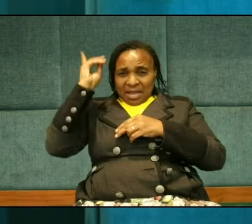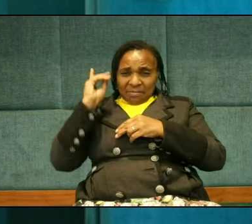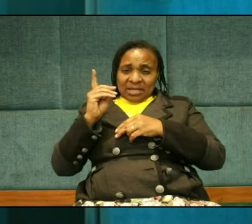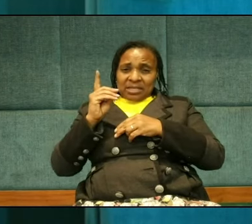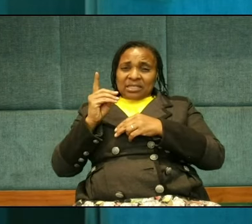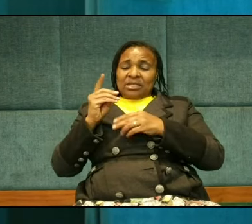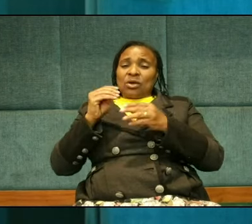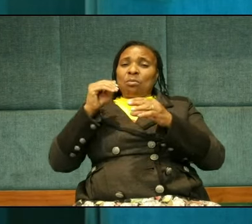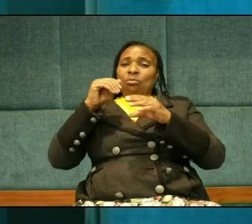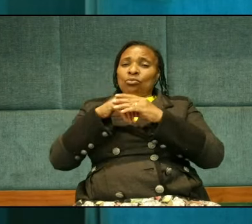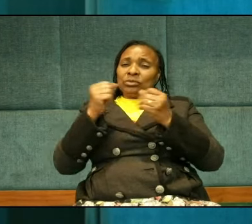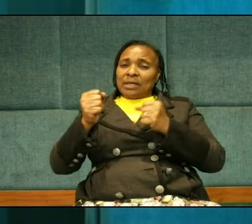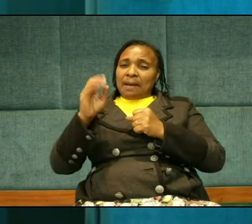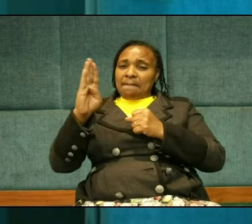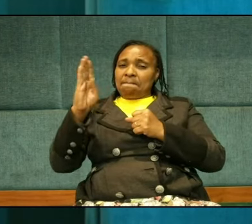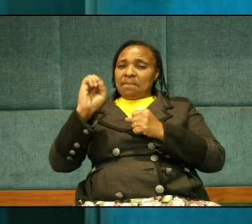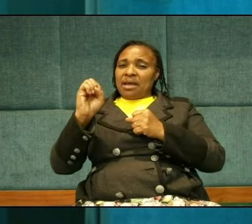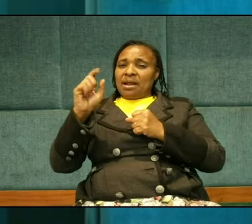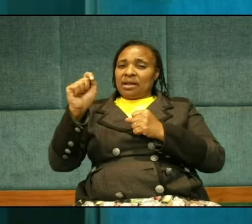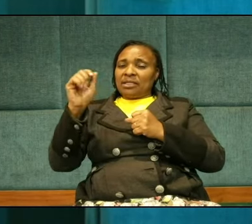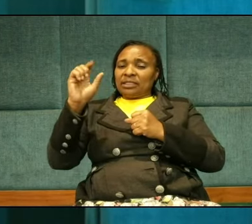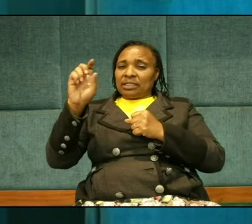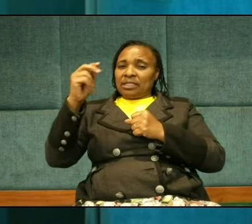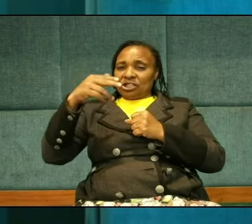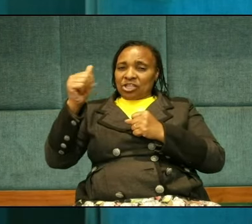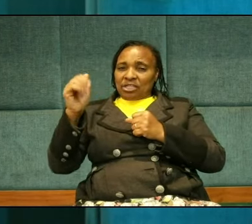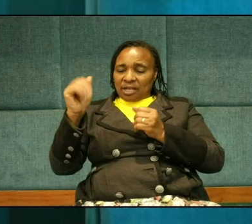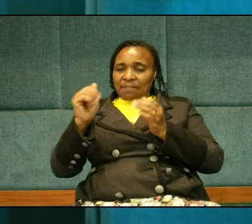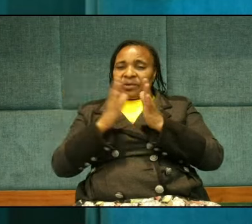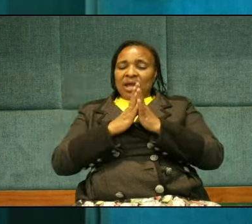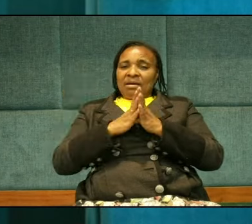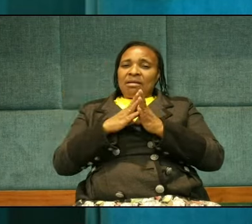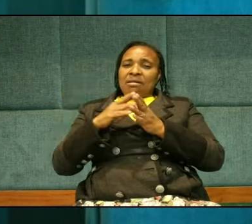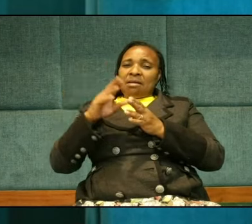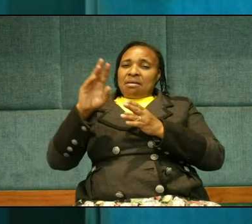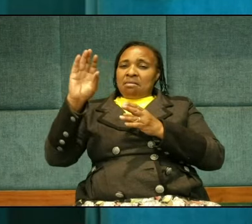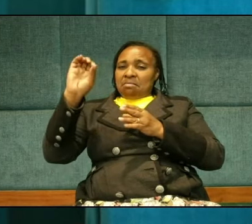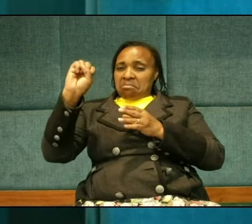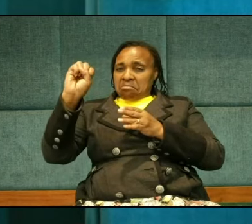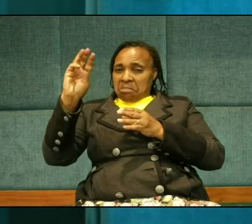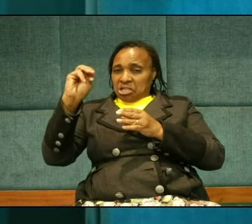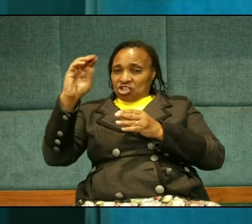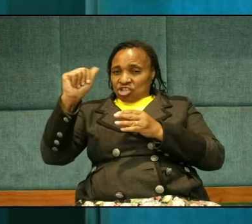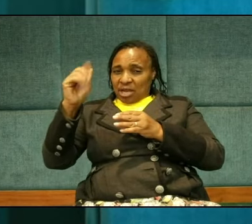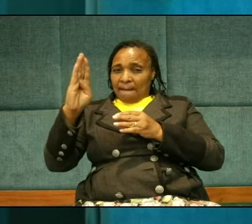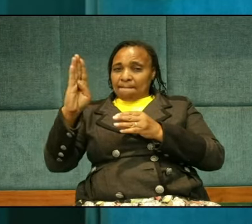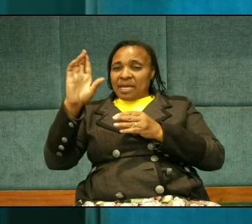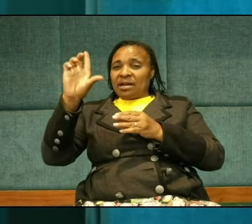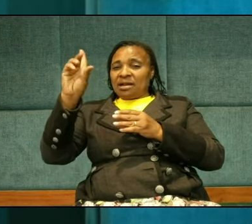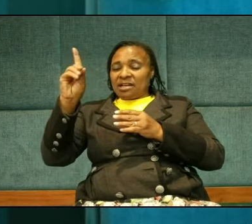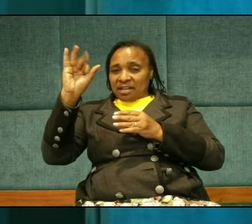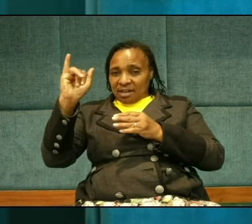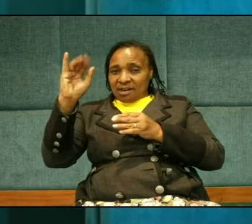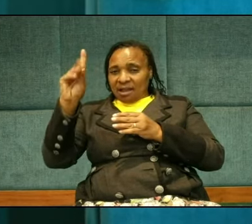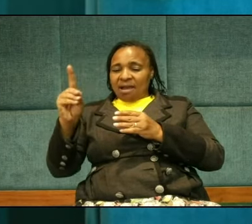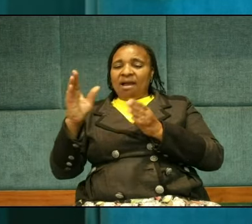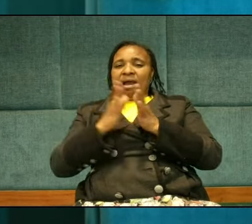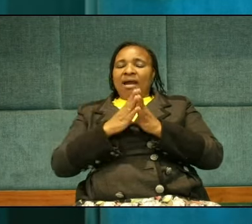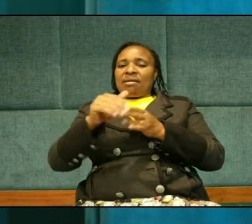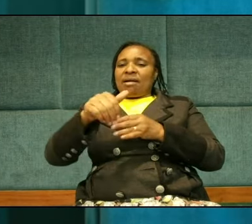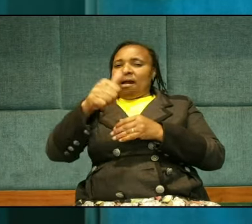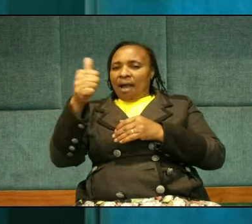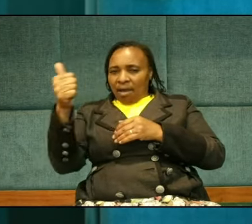to Belteshazzar, Hananiah was changed to Shadrach, and Mishael was changed to Meshach. Azariah was changed to Abednego,